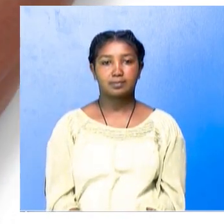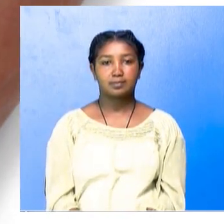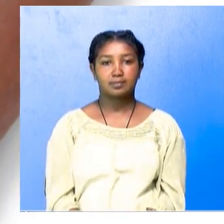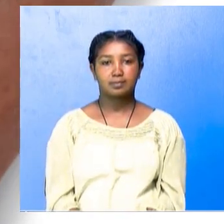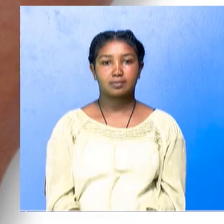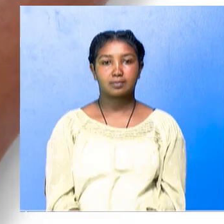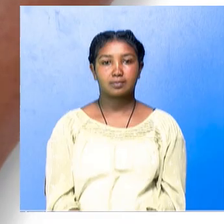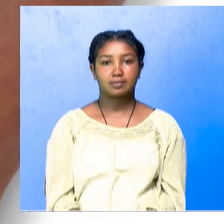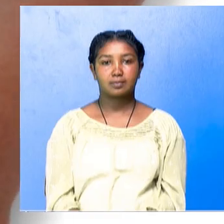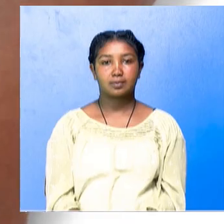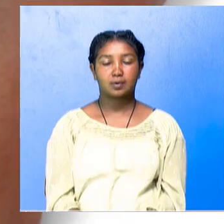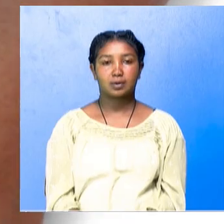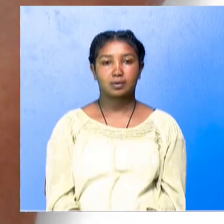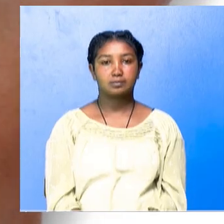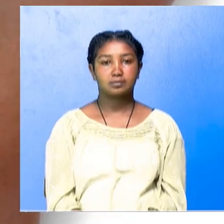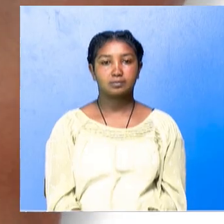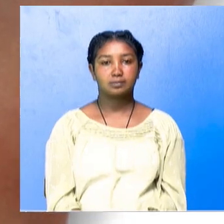Modal verb.